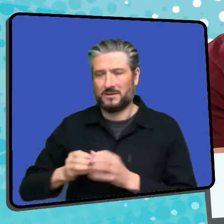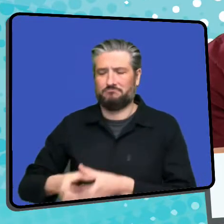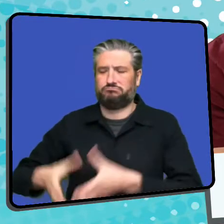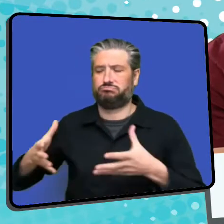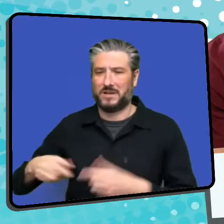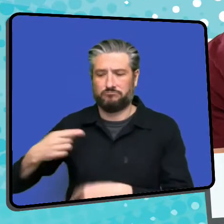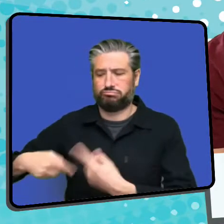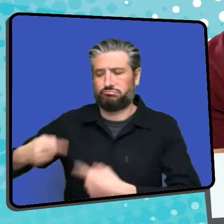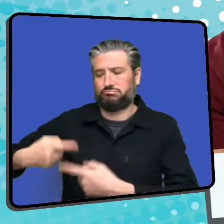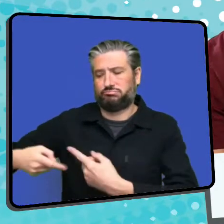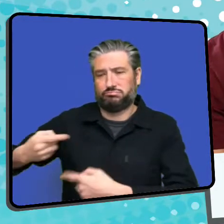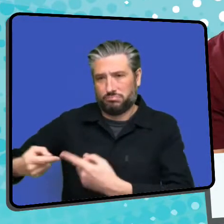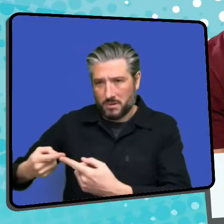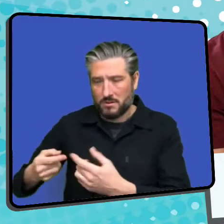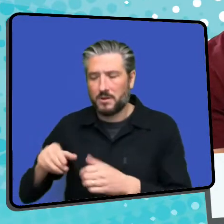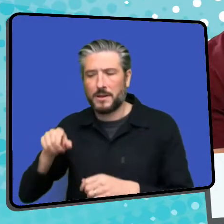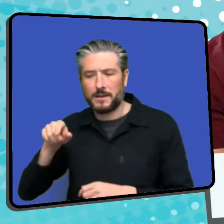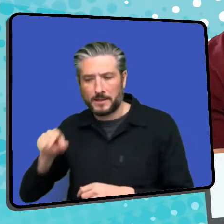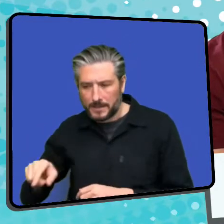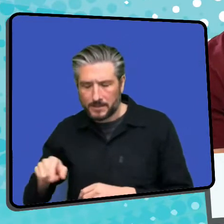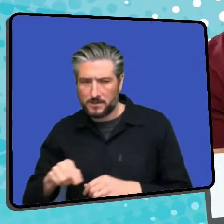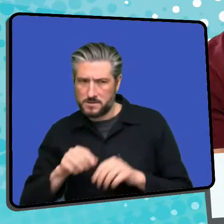how lies are expressed in text.